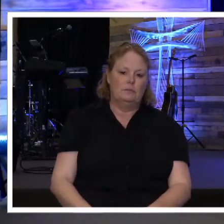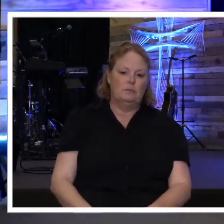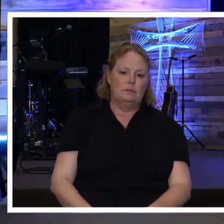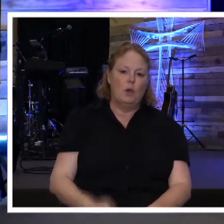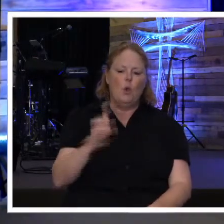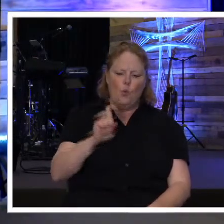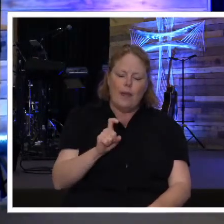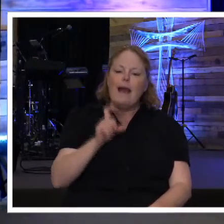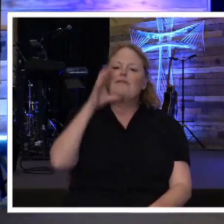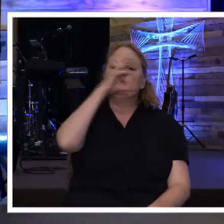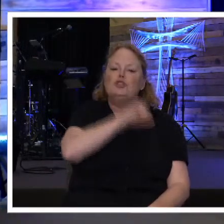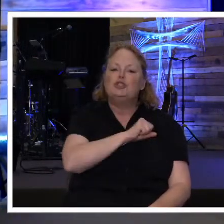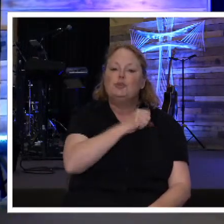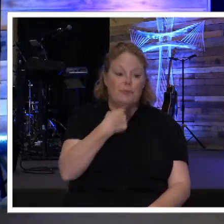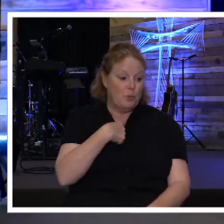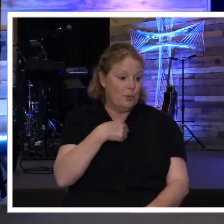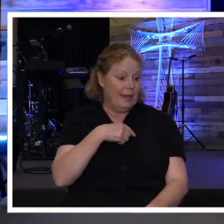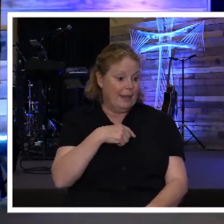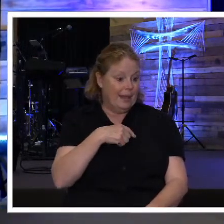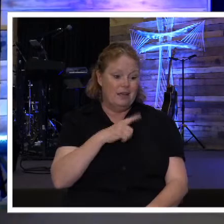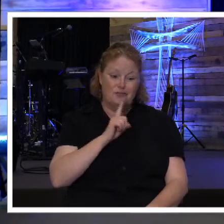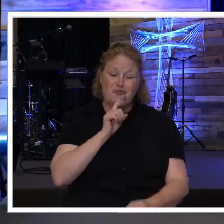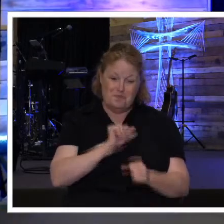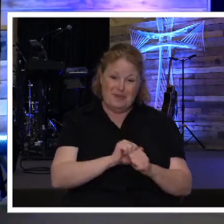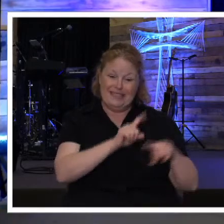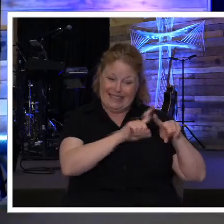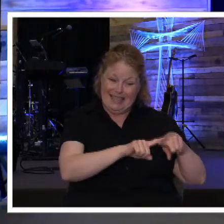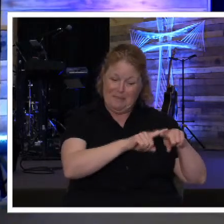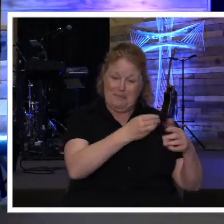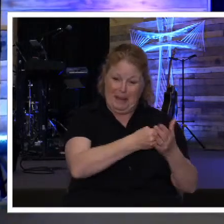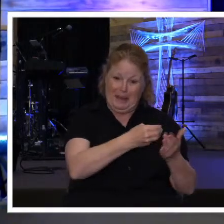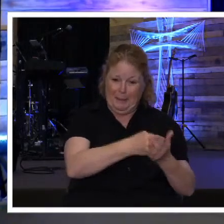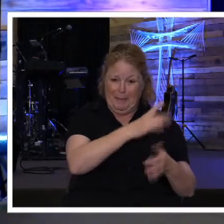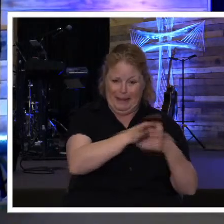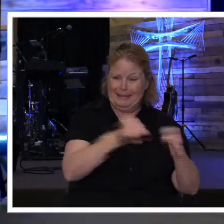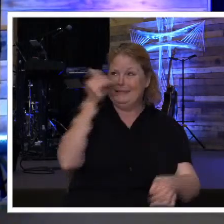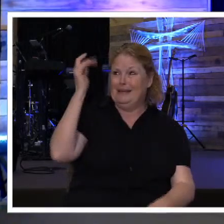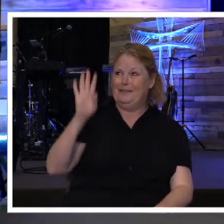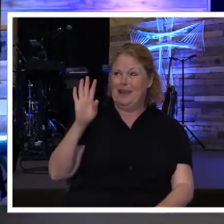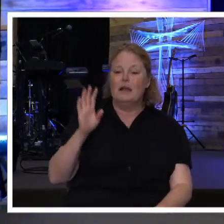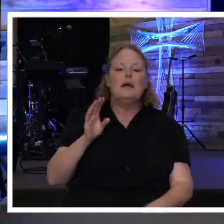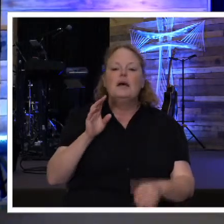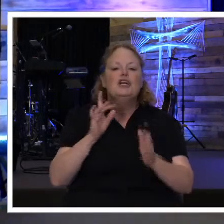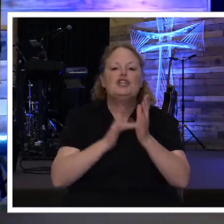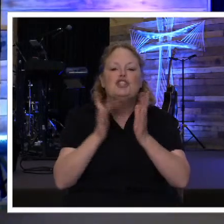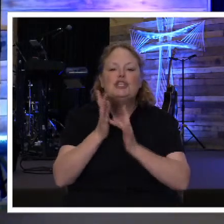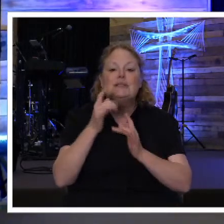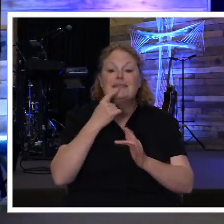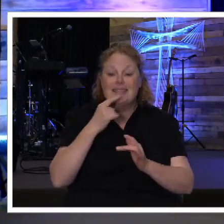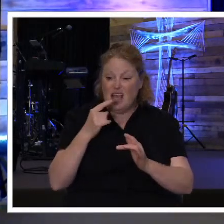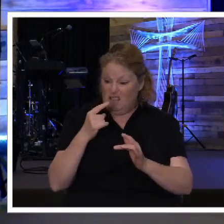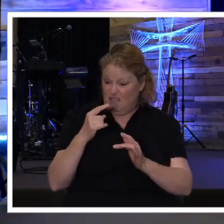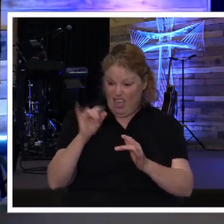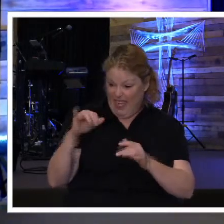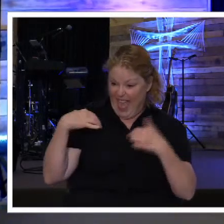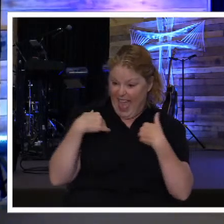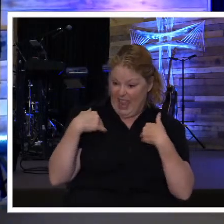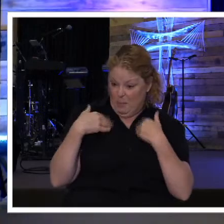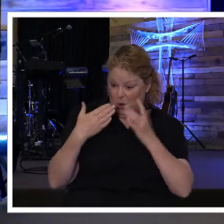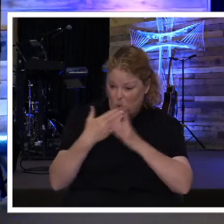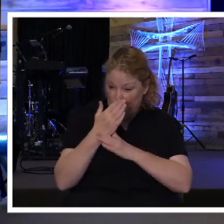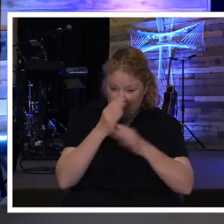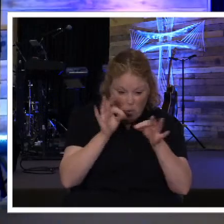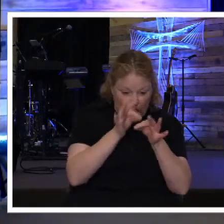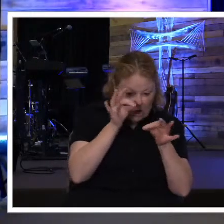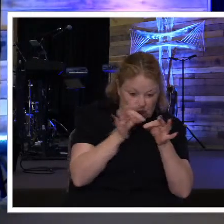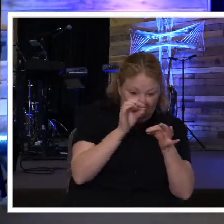more of it than we should. When Jesus looked at him and says, it's easier for a camel to go through the eye of a needle than it is for rich people to get into